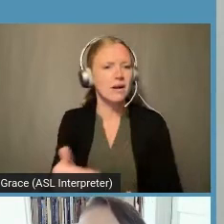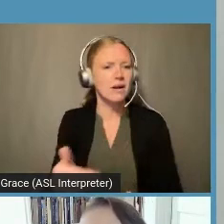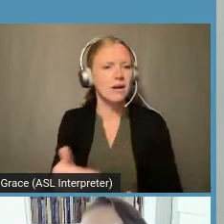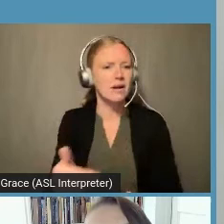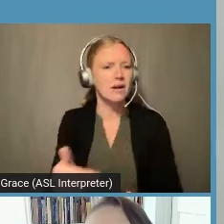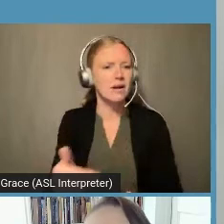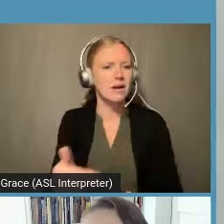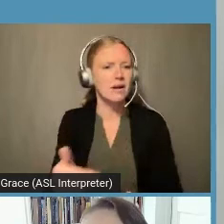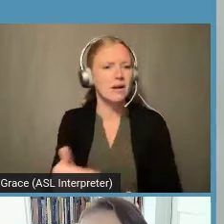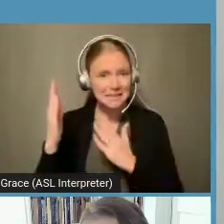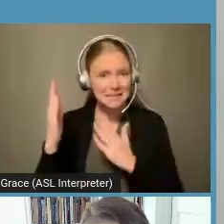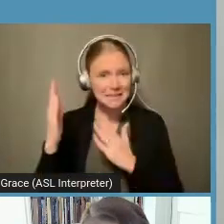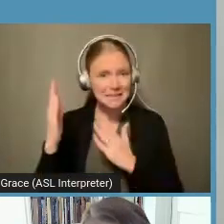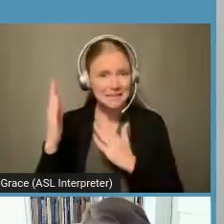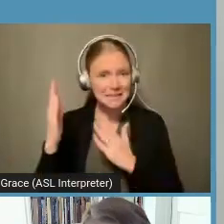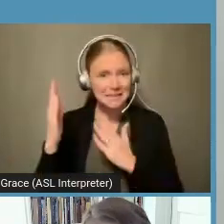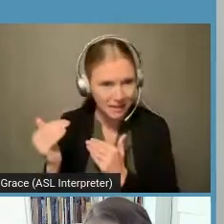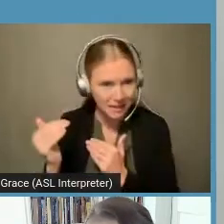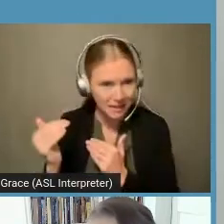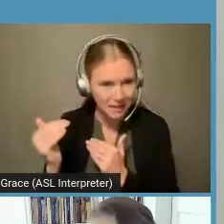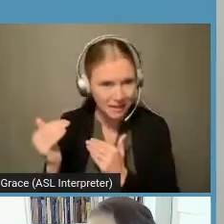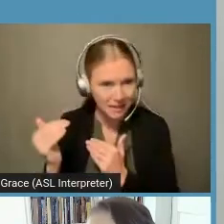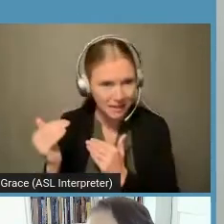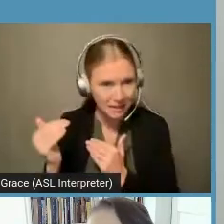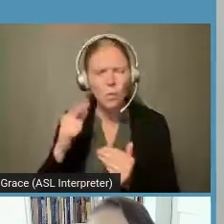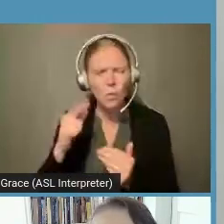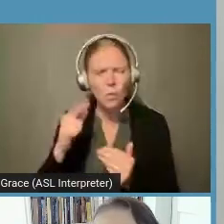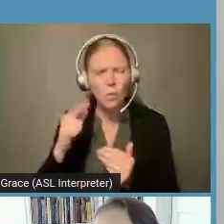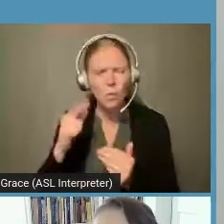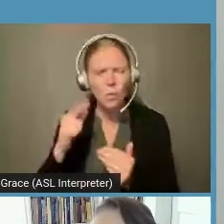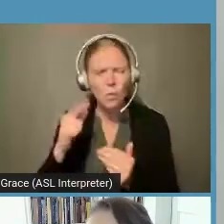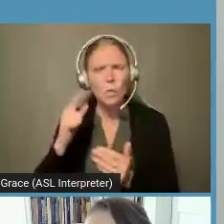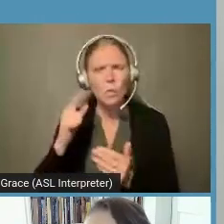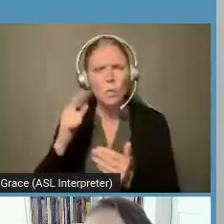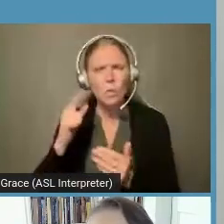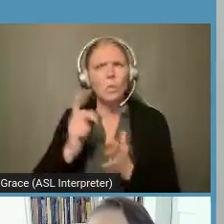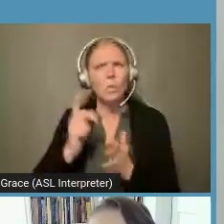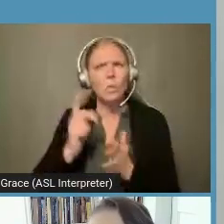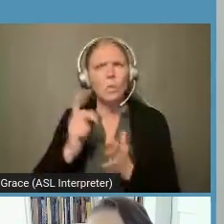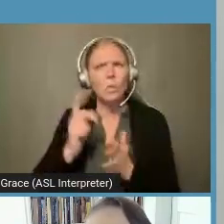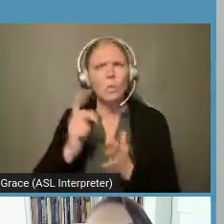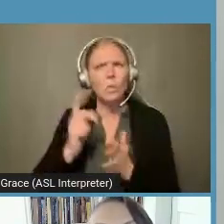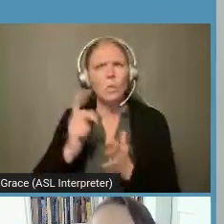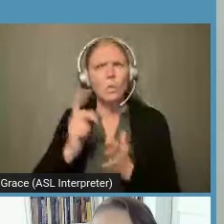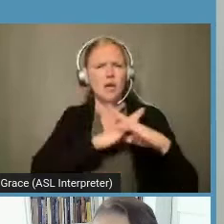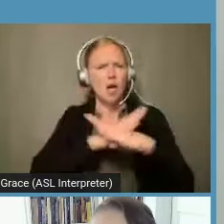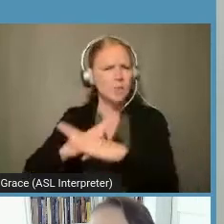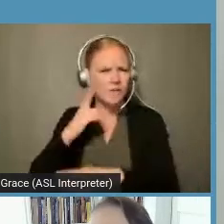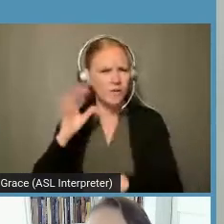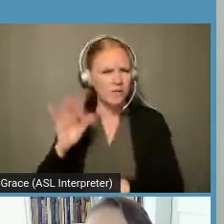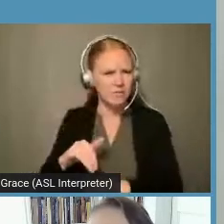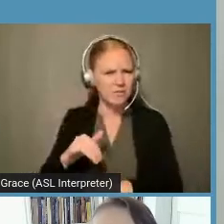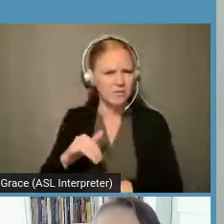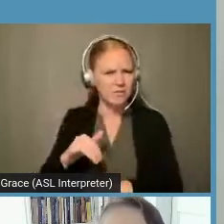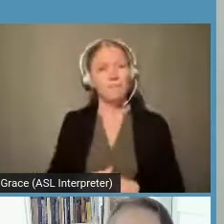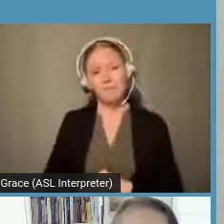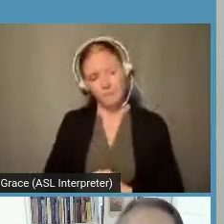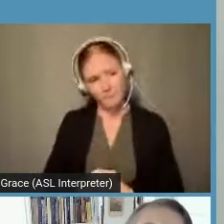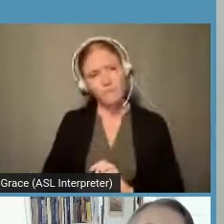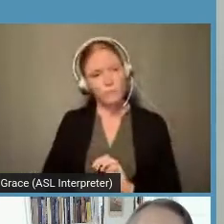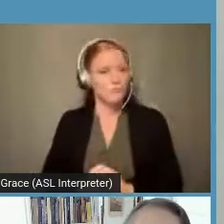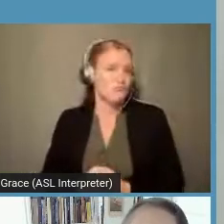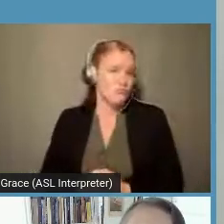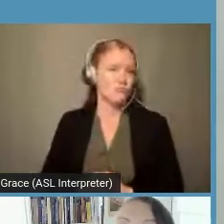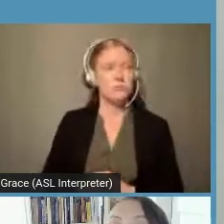then create a plan to overcome it. So if, you know, I am actually a painter. So if I